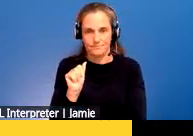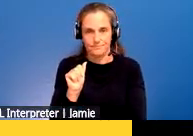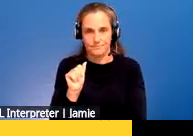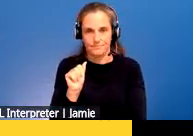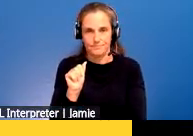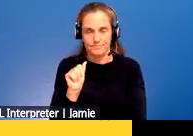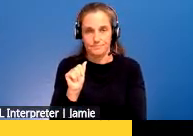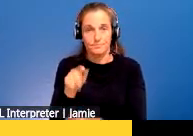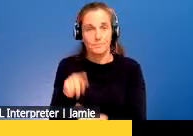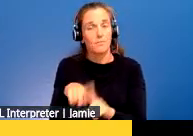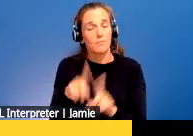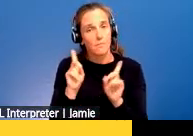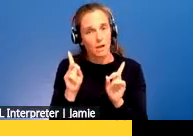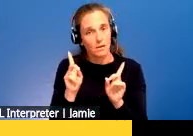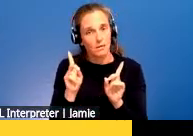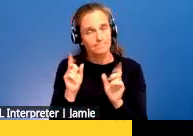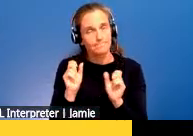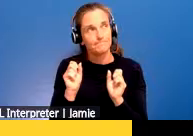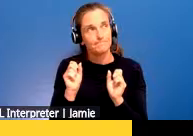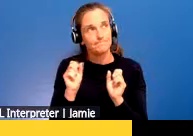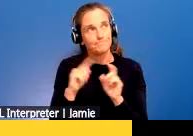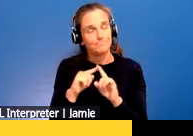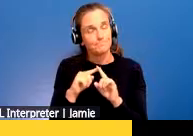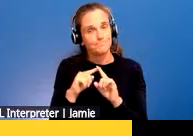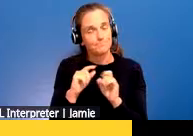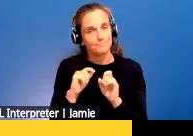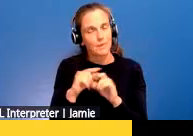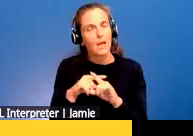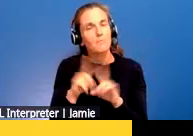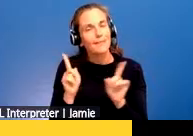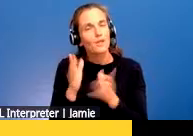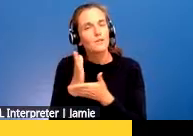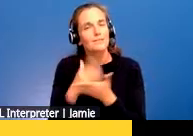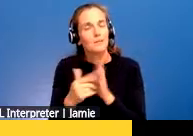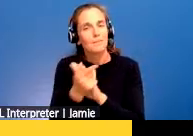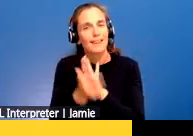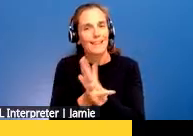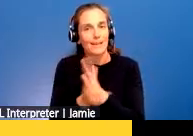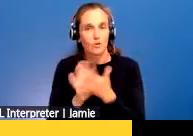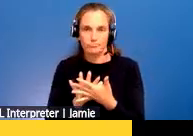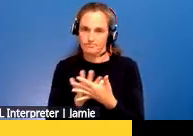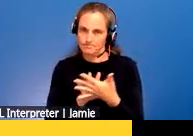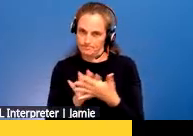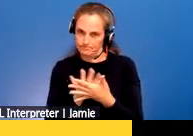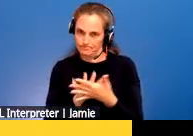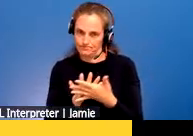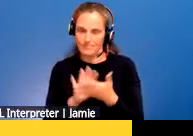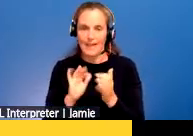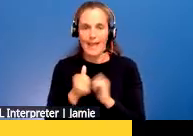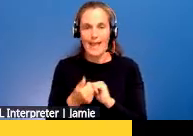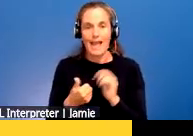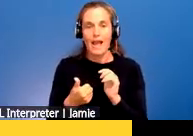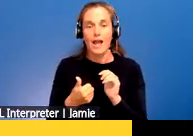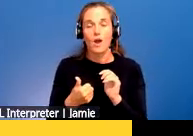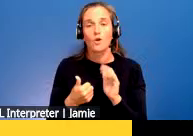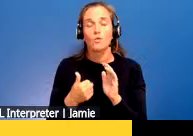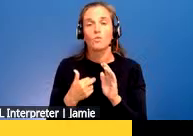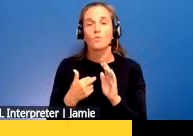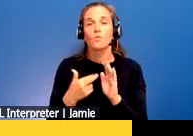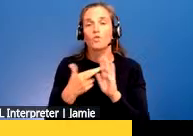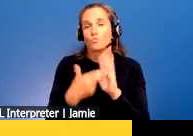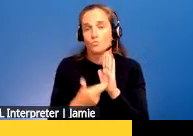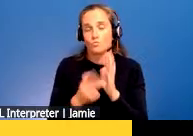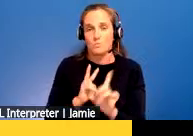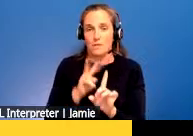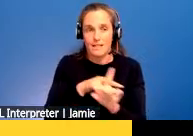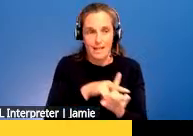But but there's some kind of legal nuances in the ways that these rules apply directly to a national